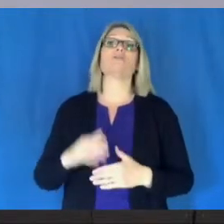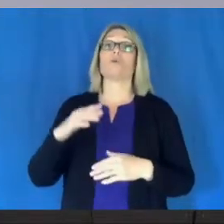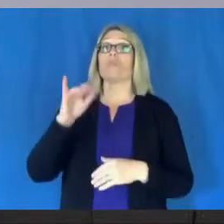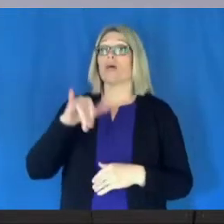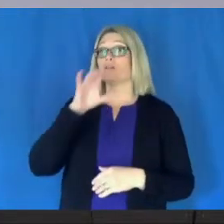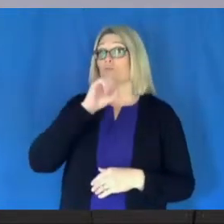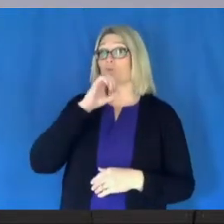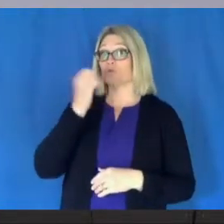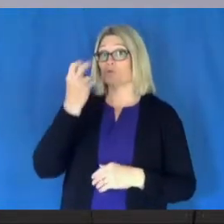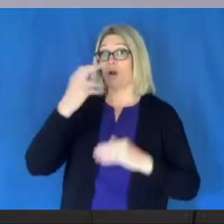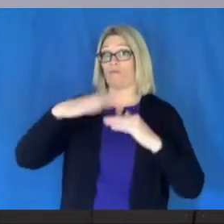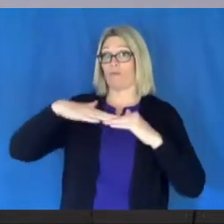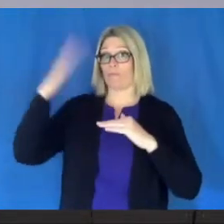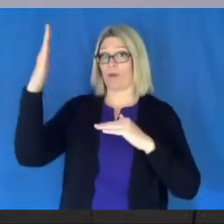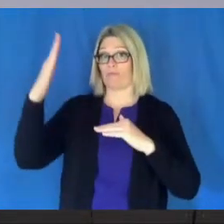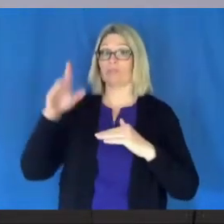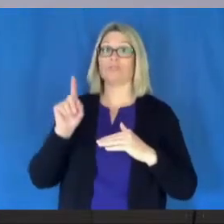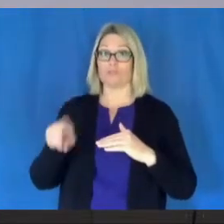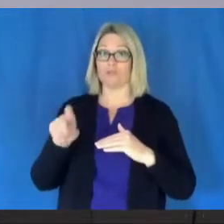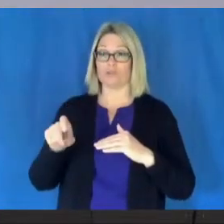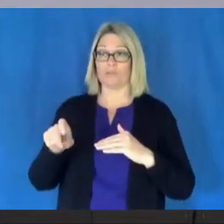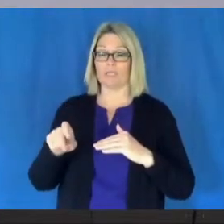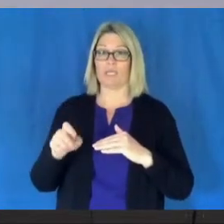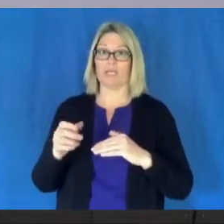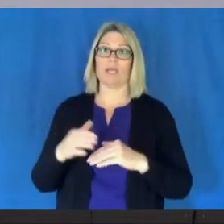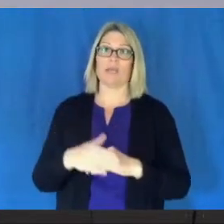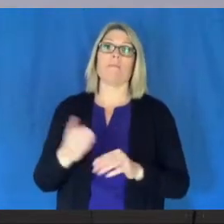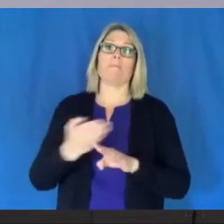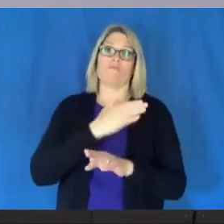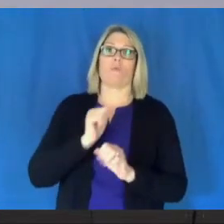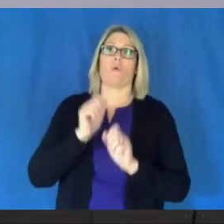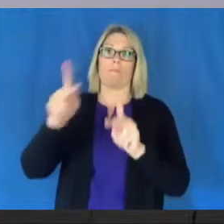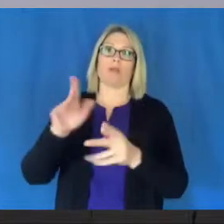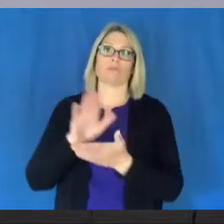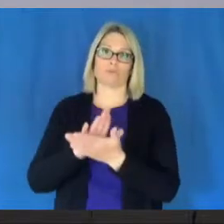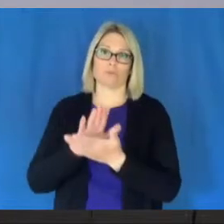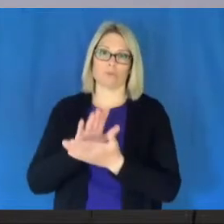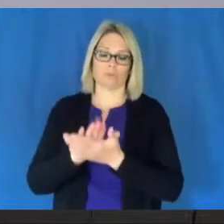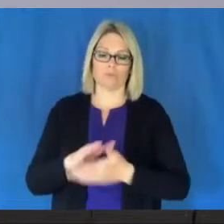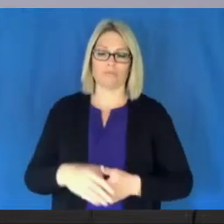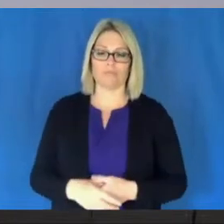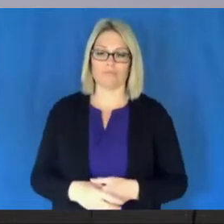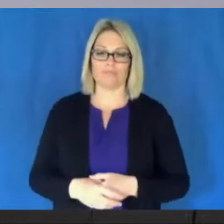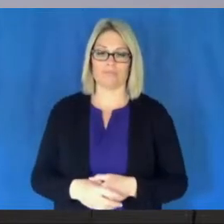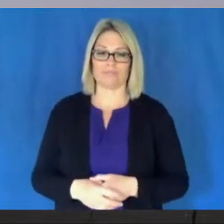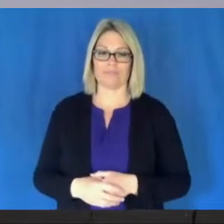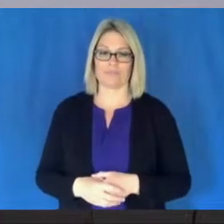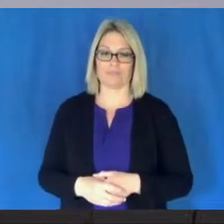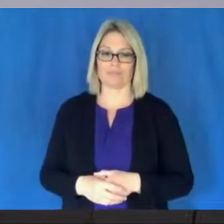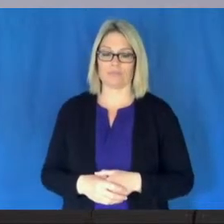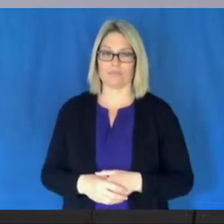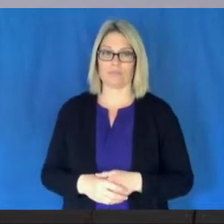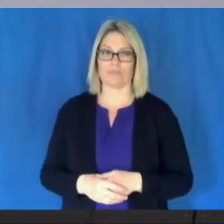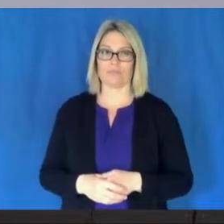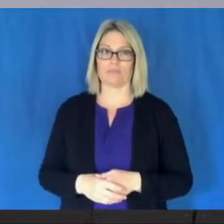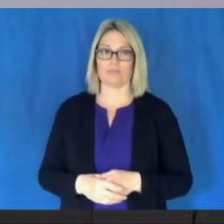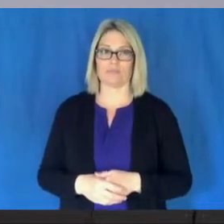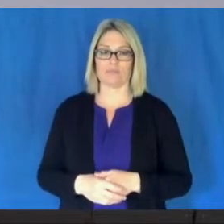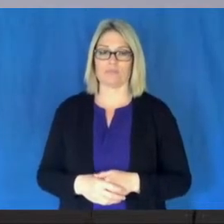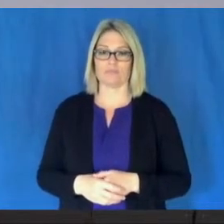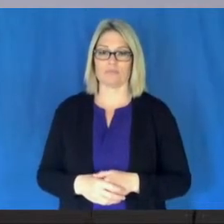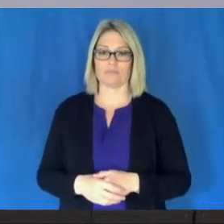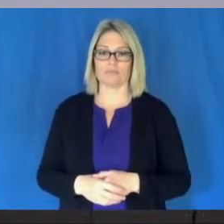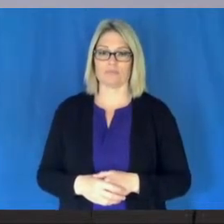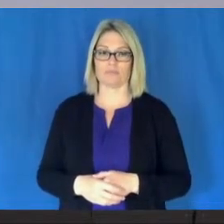age and older before going back to school. And we will be looking